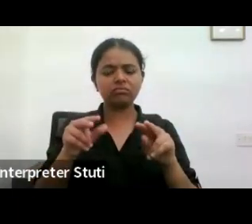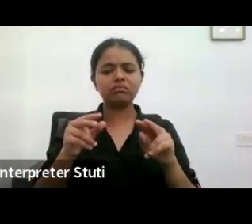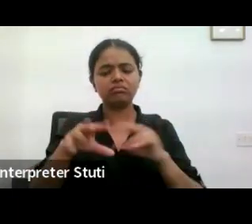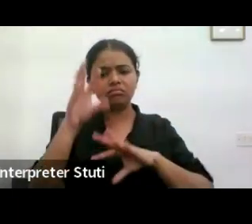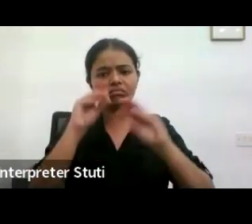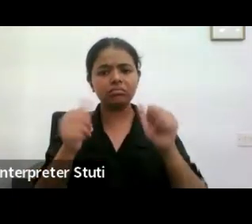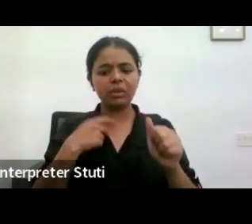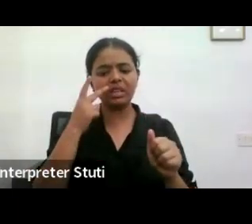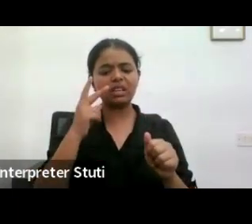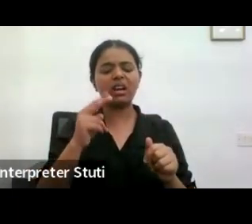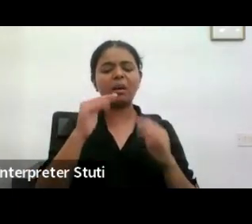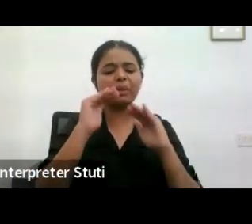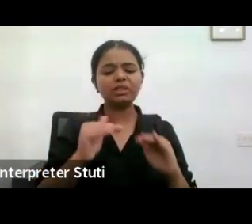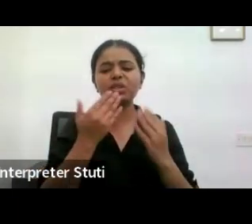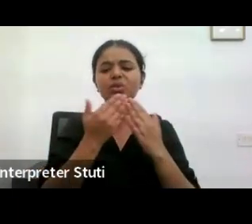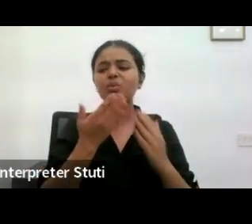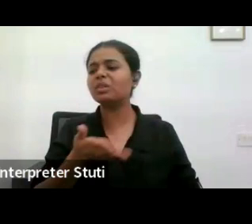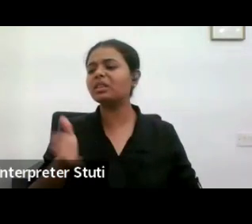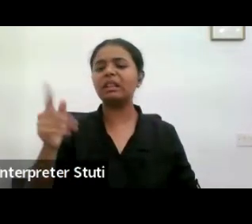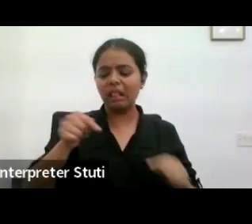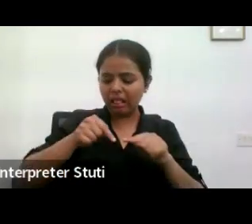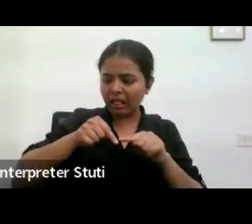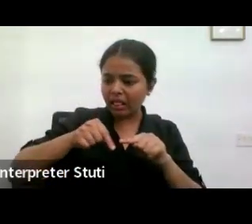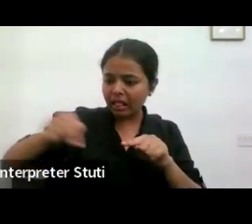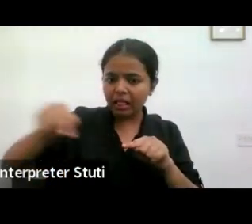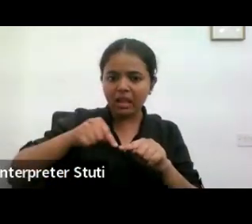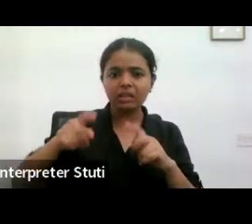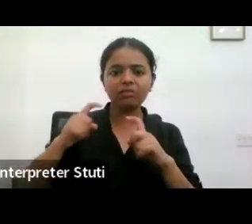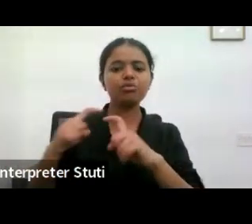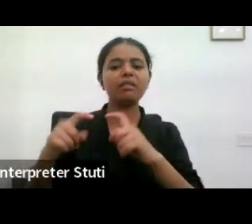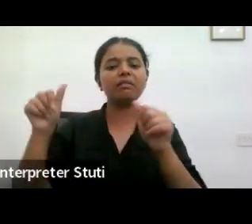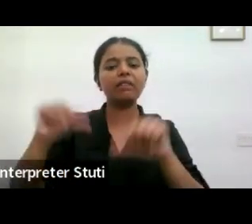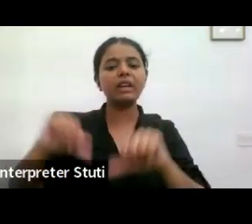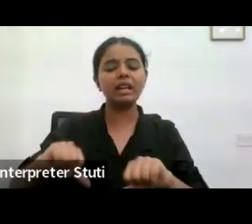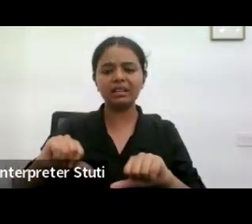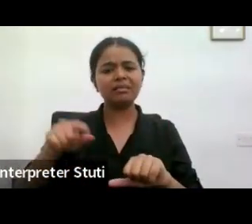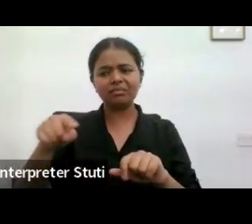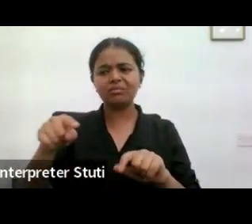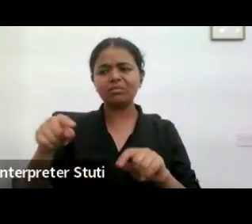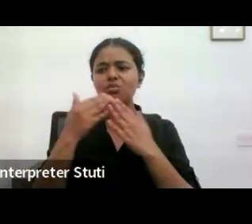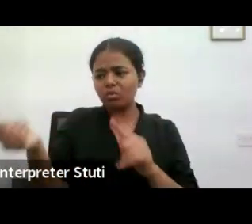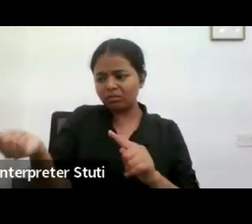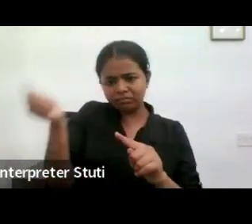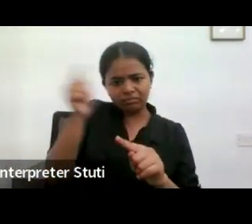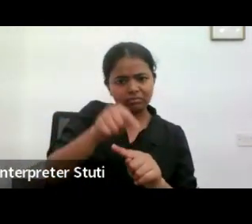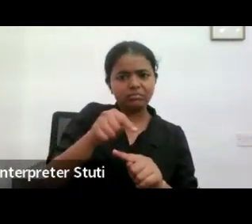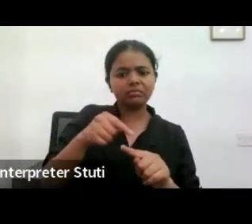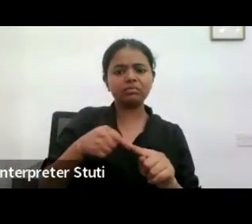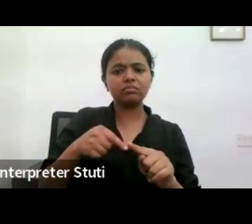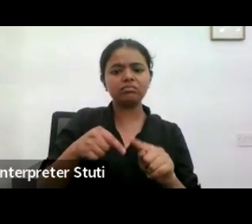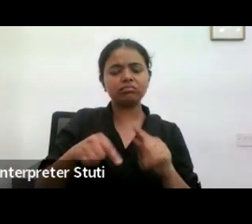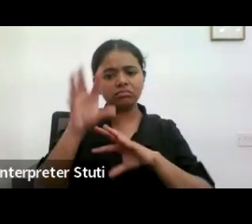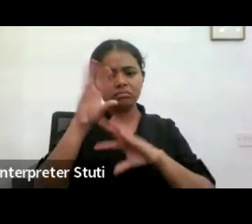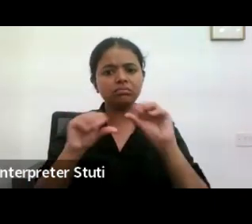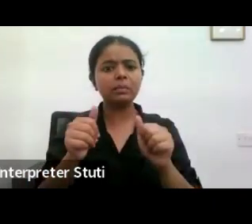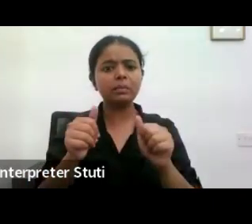come to school. We think about, this is also, we think about separate facilities, specialized